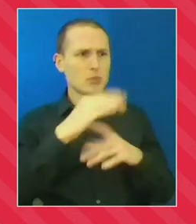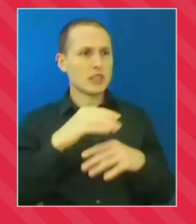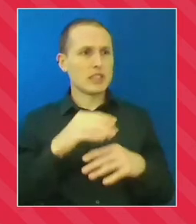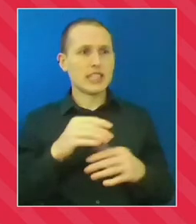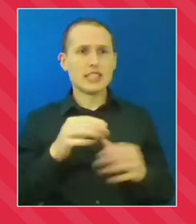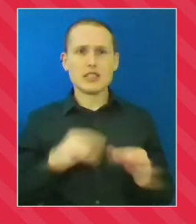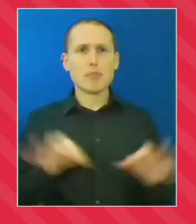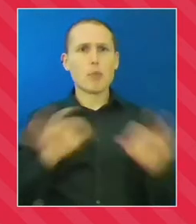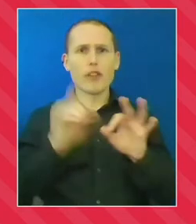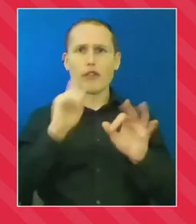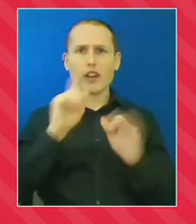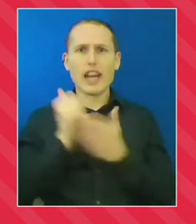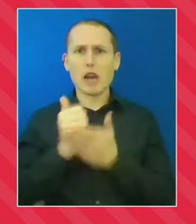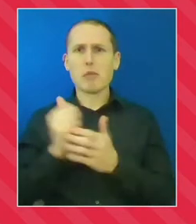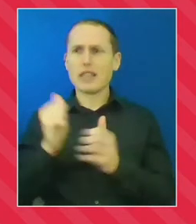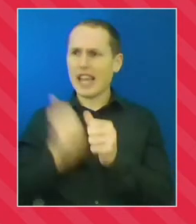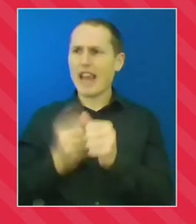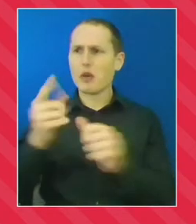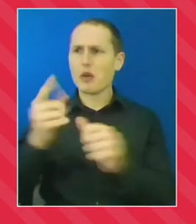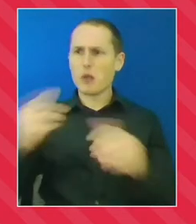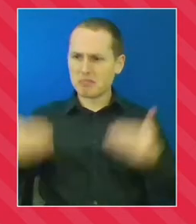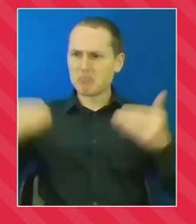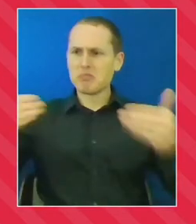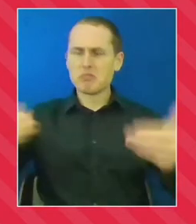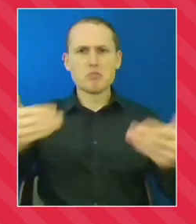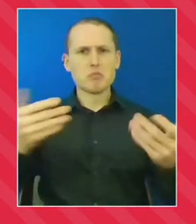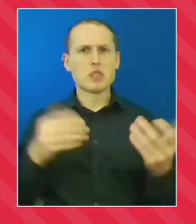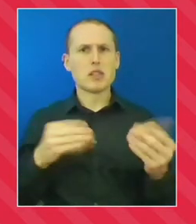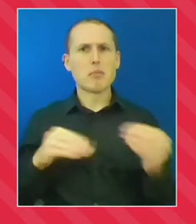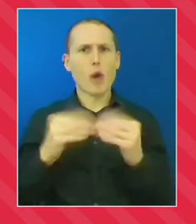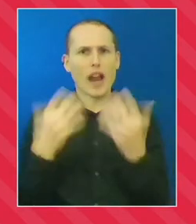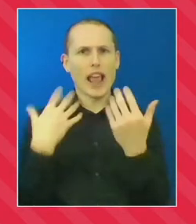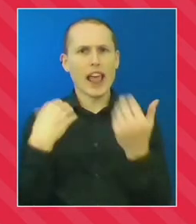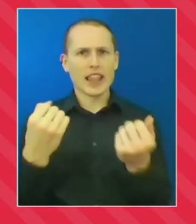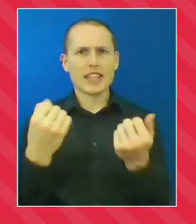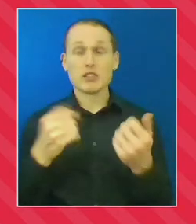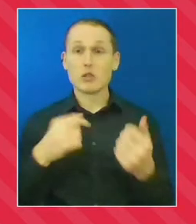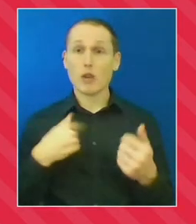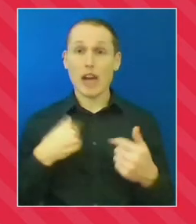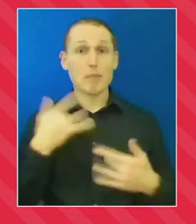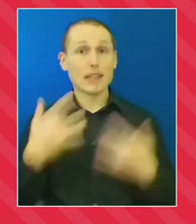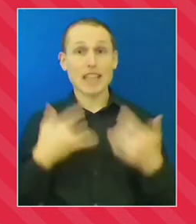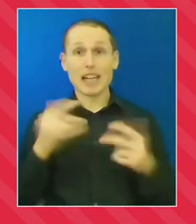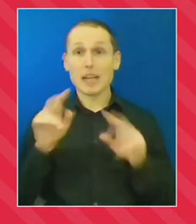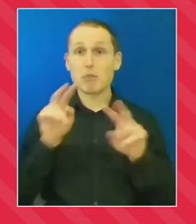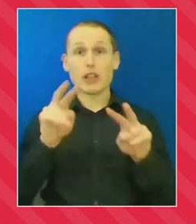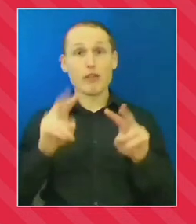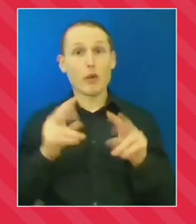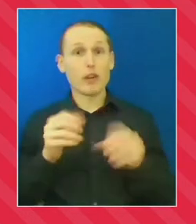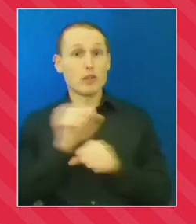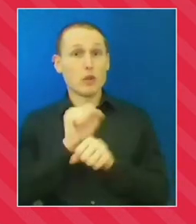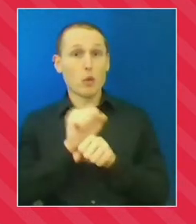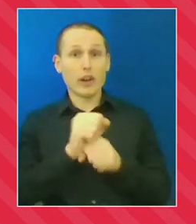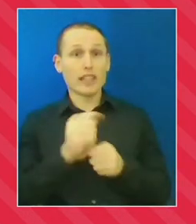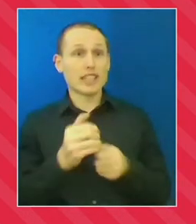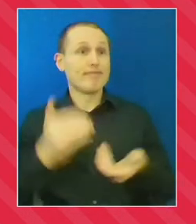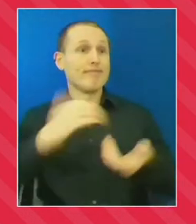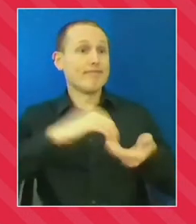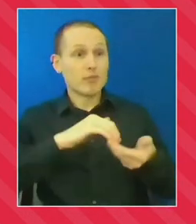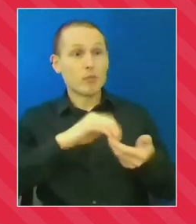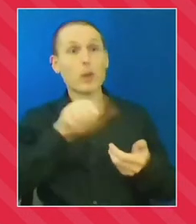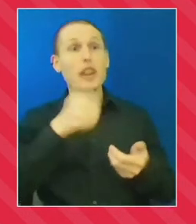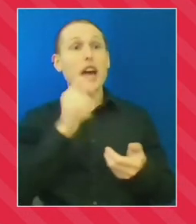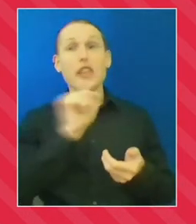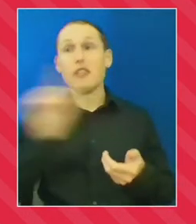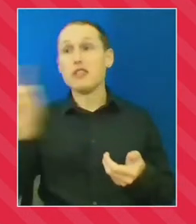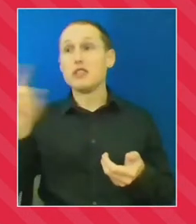mean, I think it's really exciting. You know, I think that's, and we're open to sharing and working with others as we go forward, and we'll take this as a